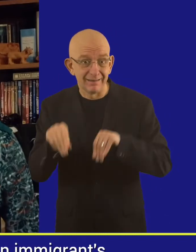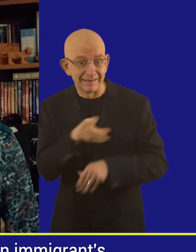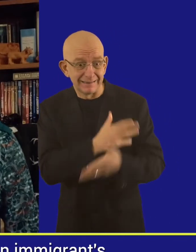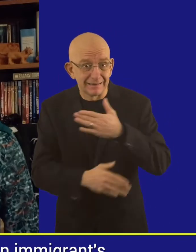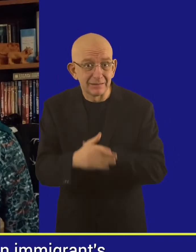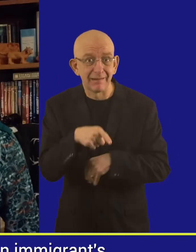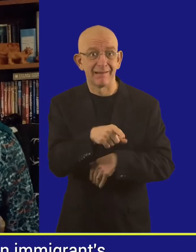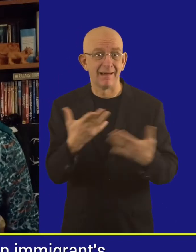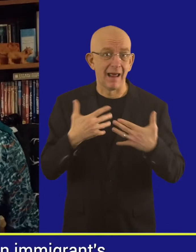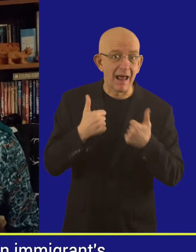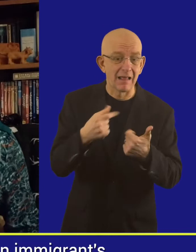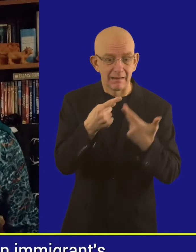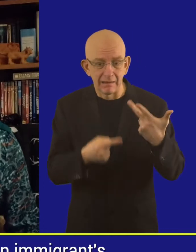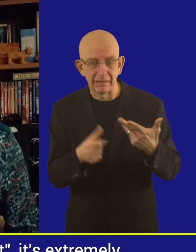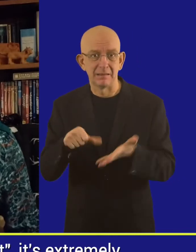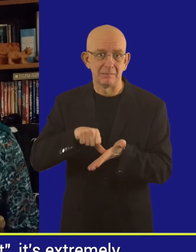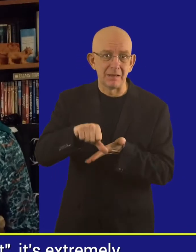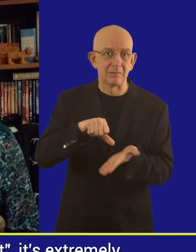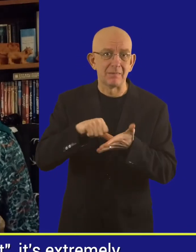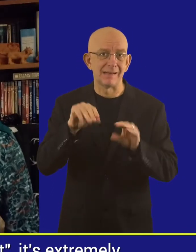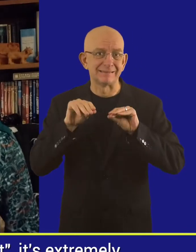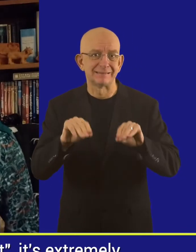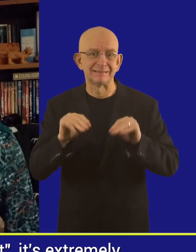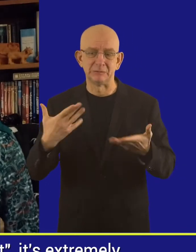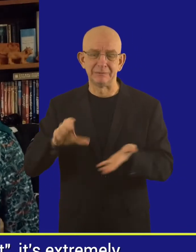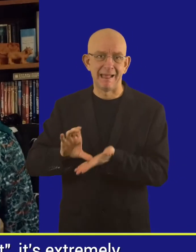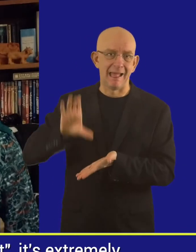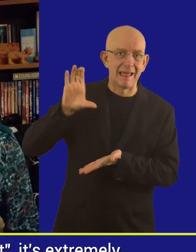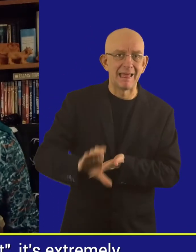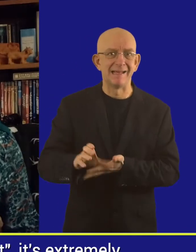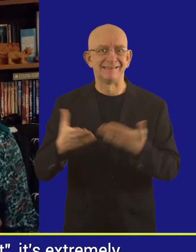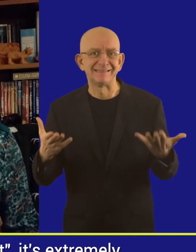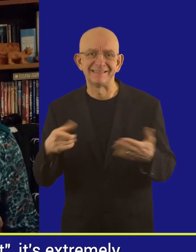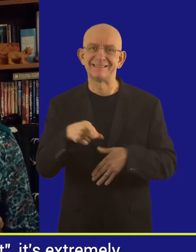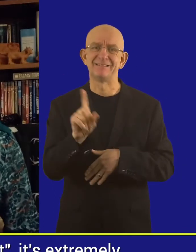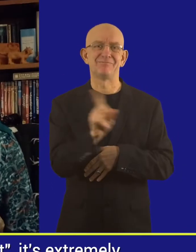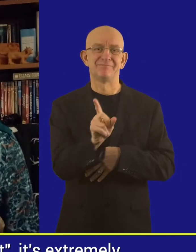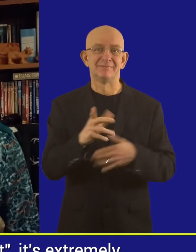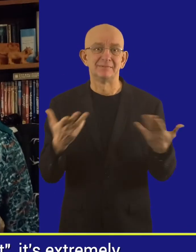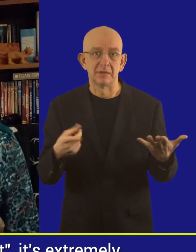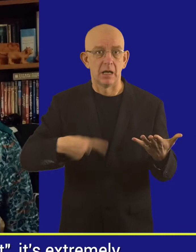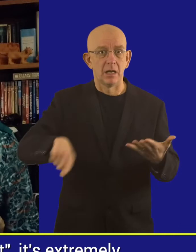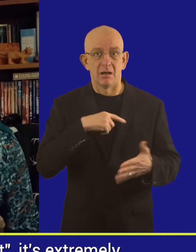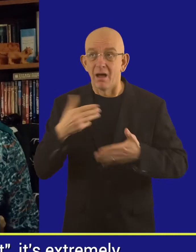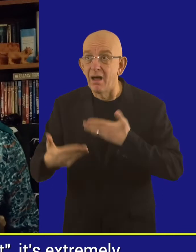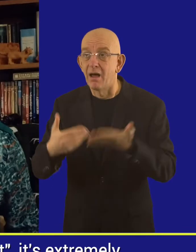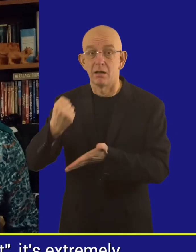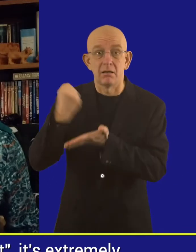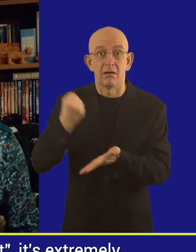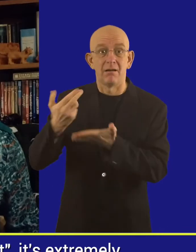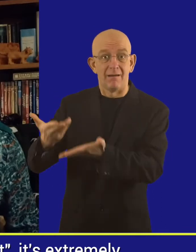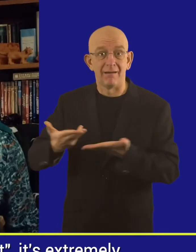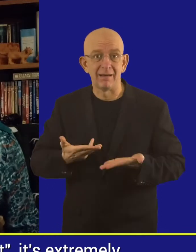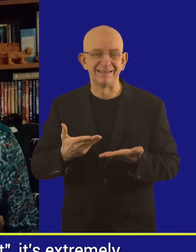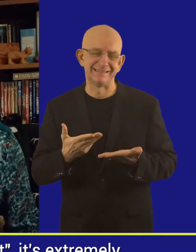condition-related costs to education or to health systems will be significant, it's extremely difficult to get the visas necessary